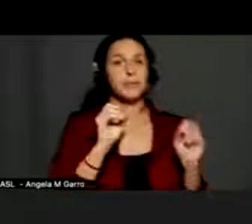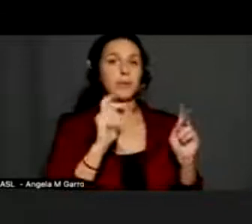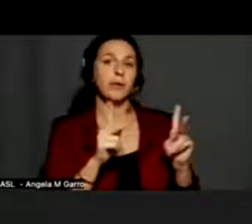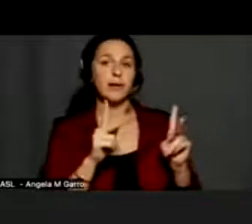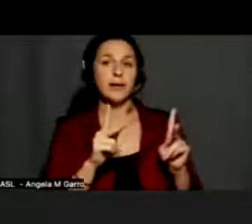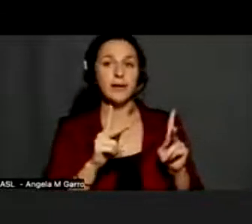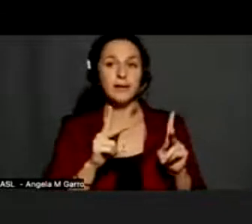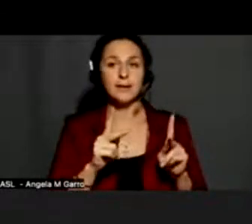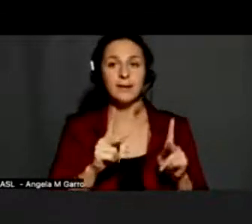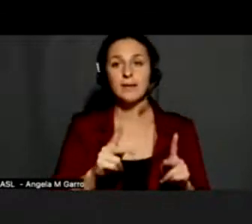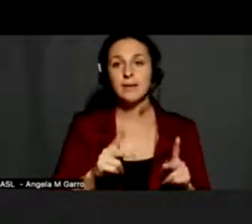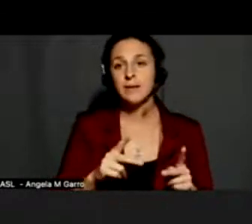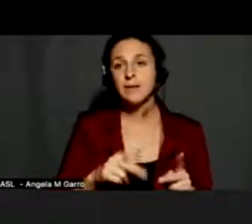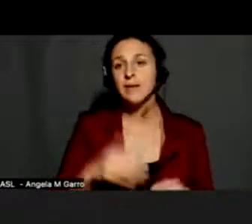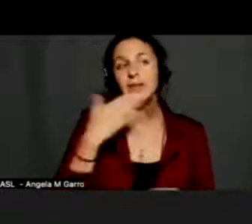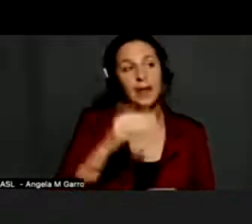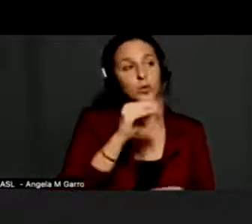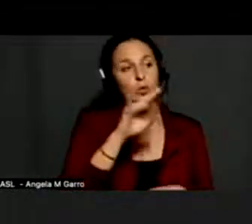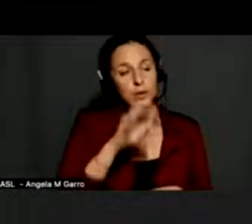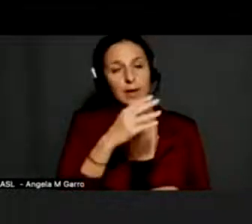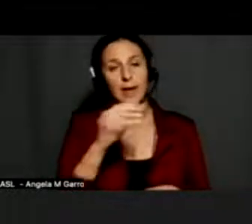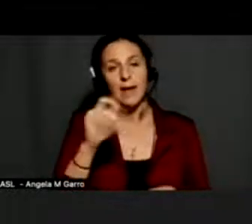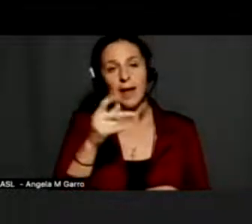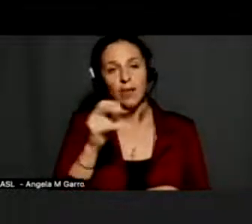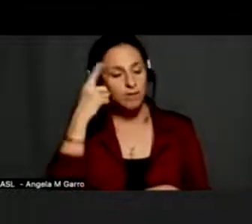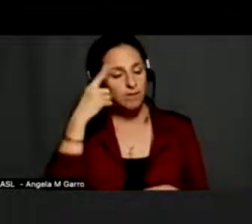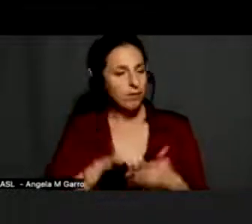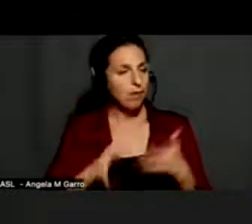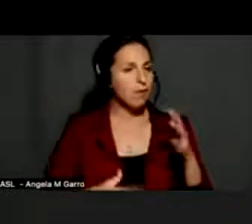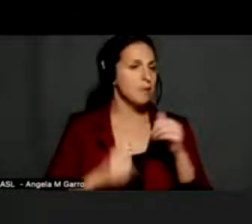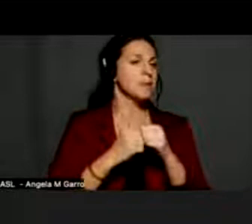Just thank you, Julie and Catherine, for those updates, and just wanted to again